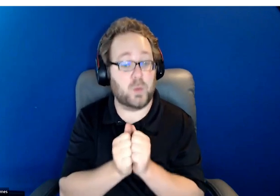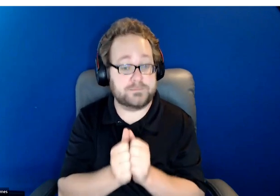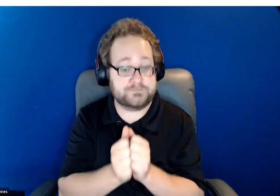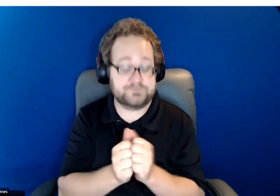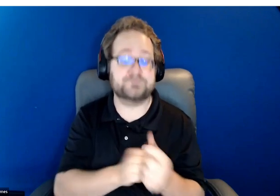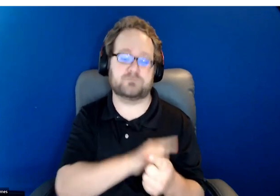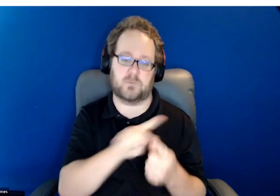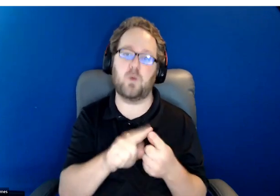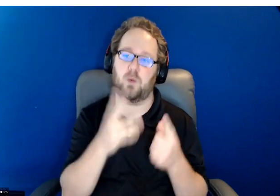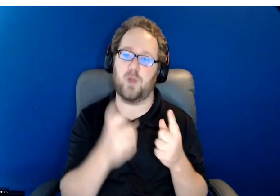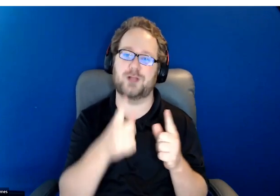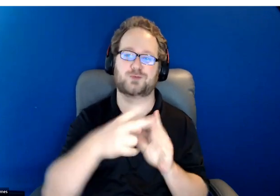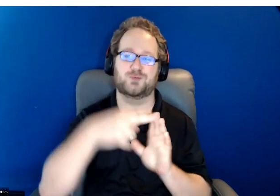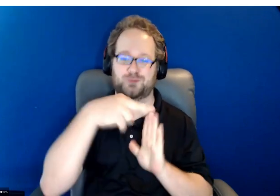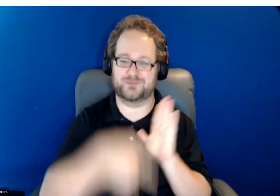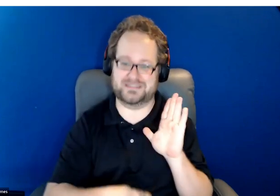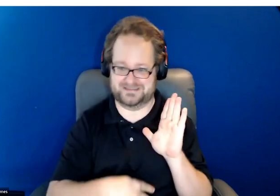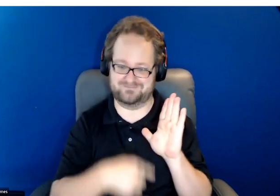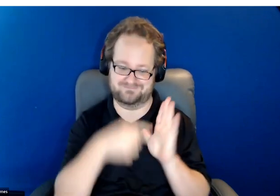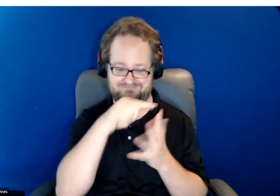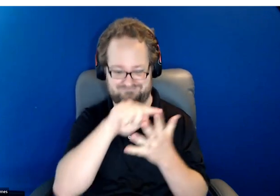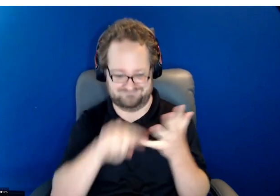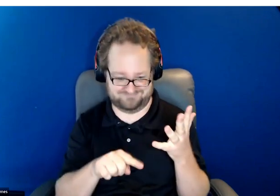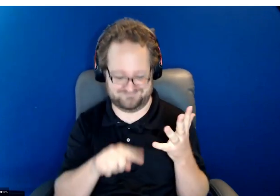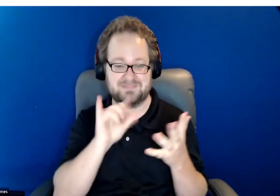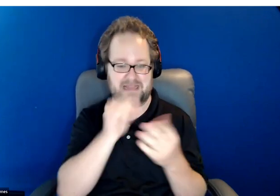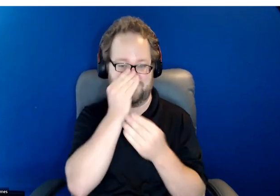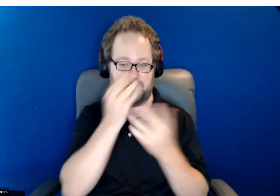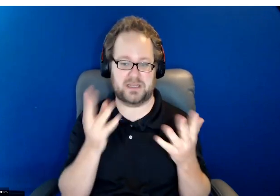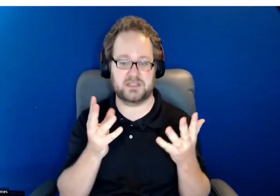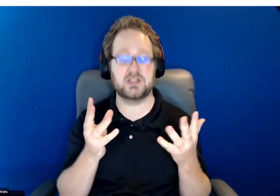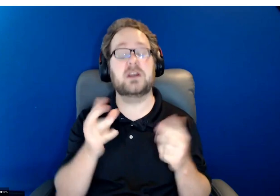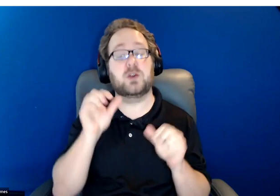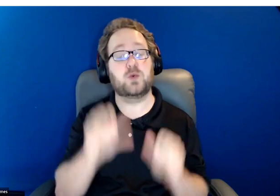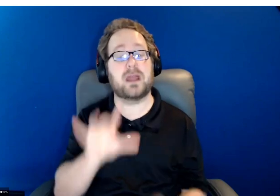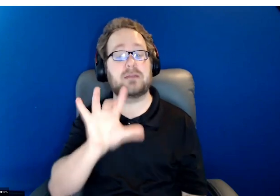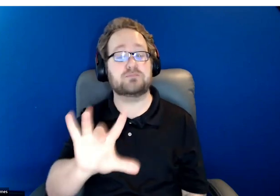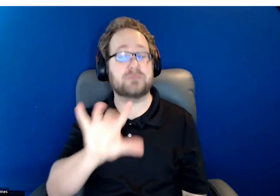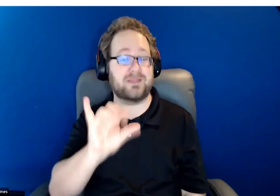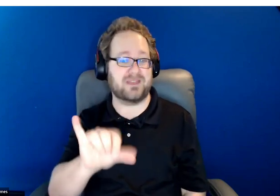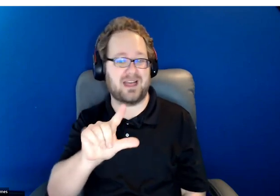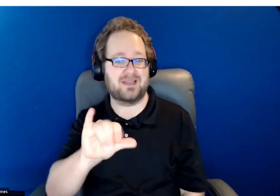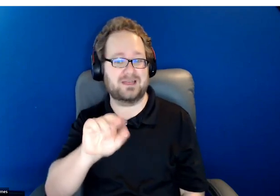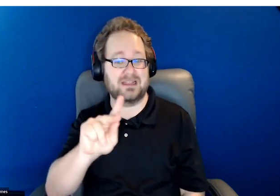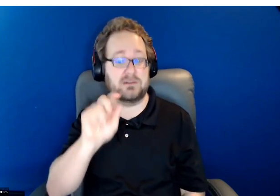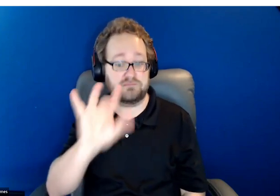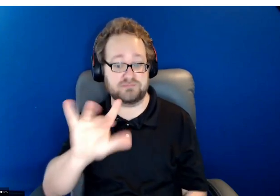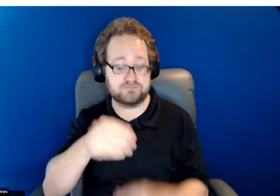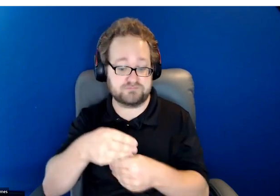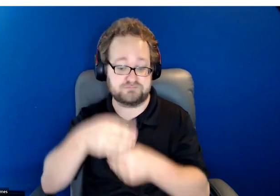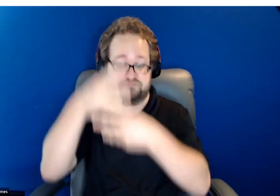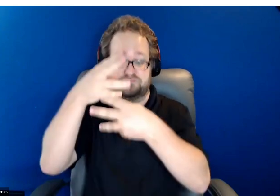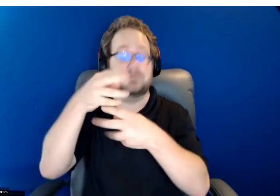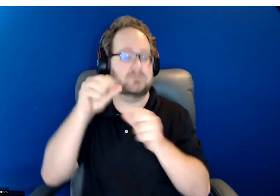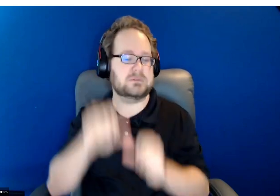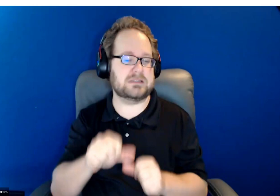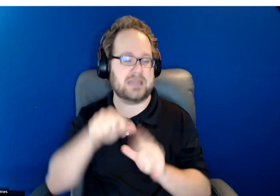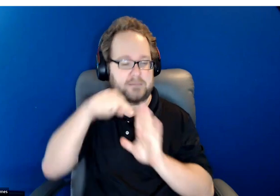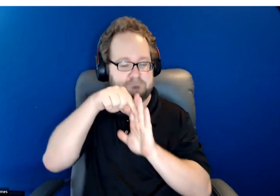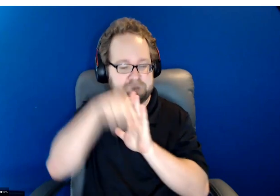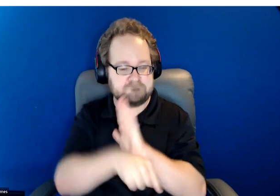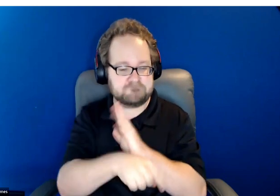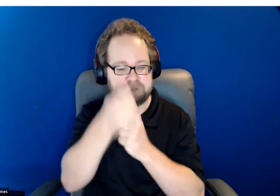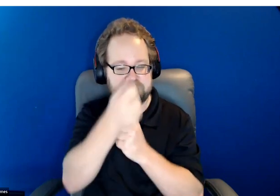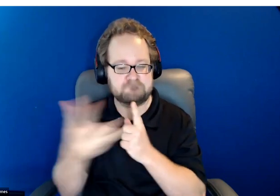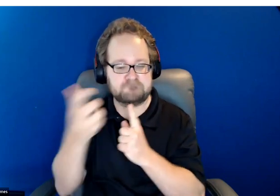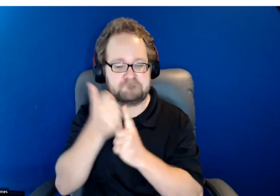framework. You will see the link here. You can click on the link and read the full framework and dive into those domains